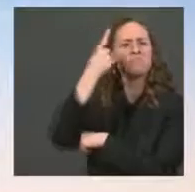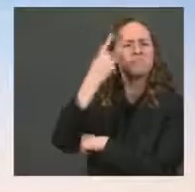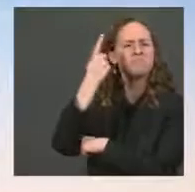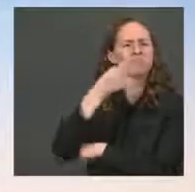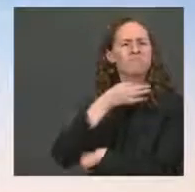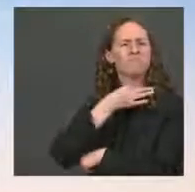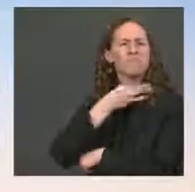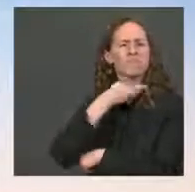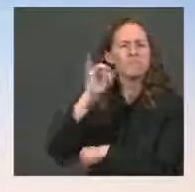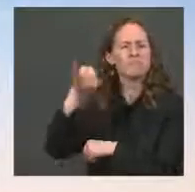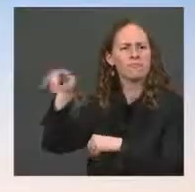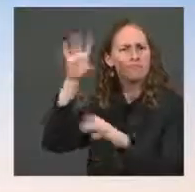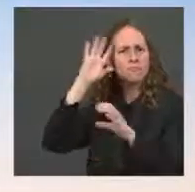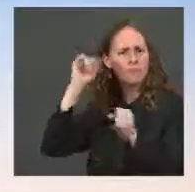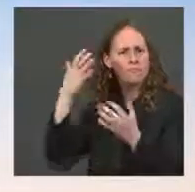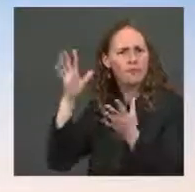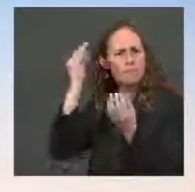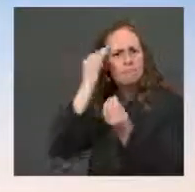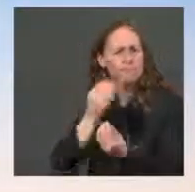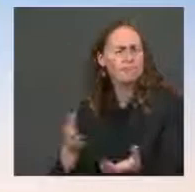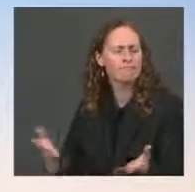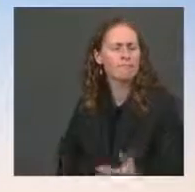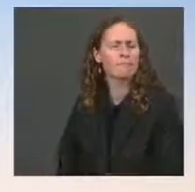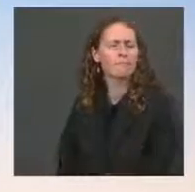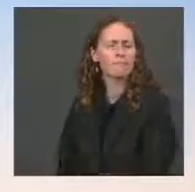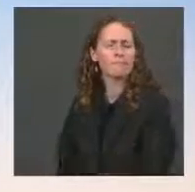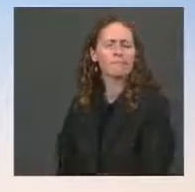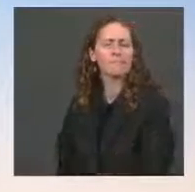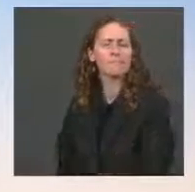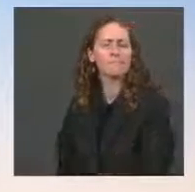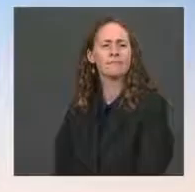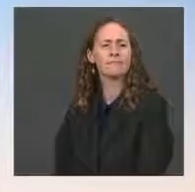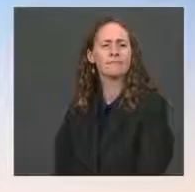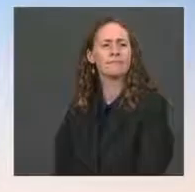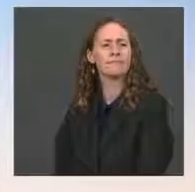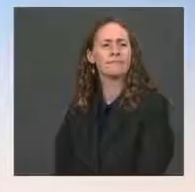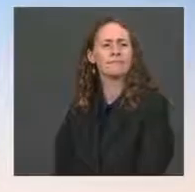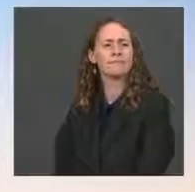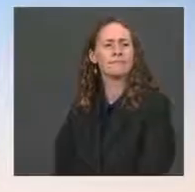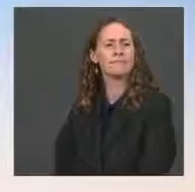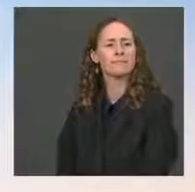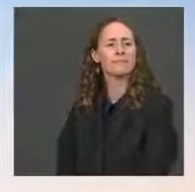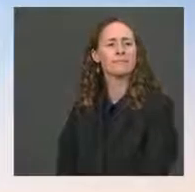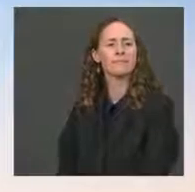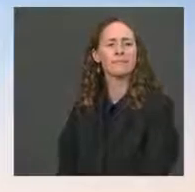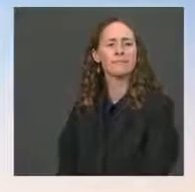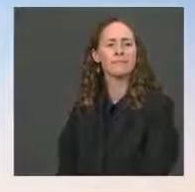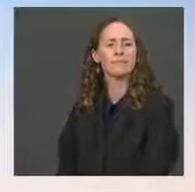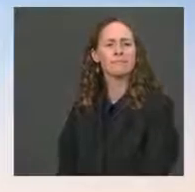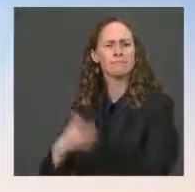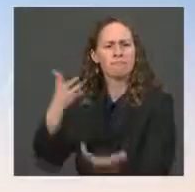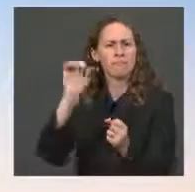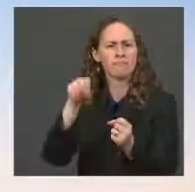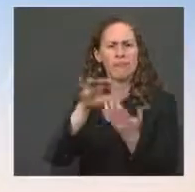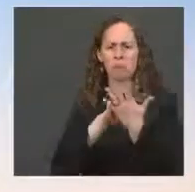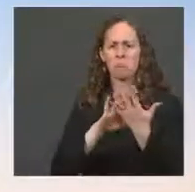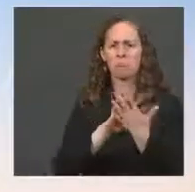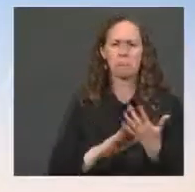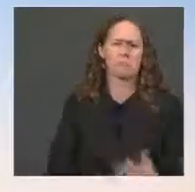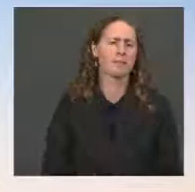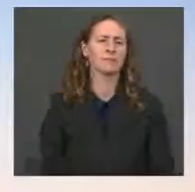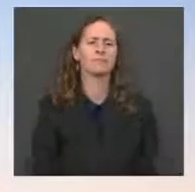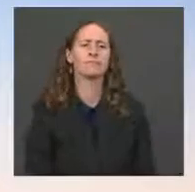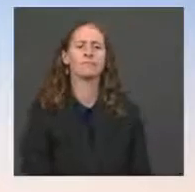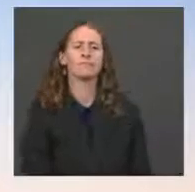Ukraine may receive new air and missile defense systems, in particular the Iron Dome. Can you confirm? I'd have to check on that with our team. I know